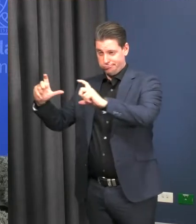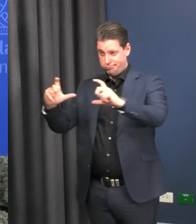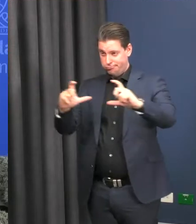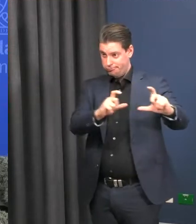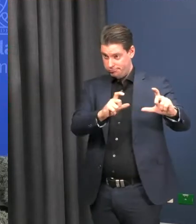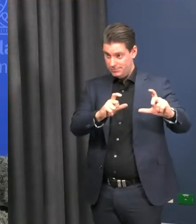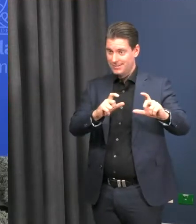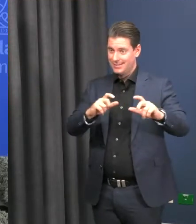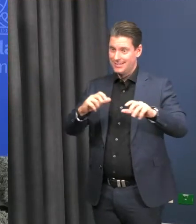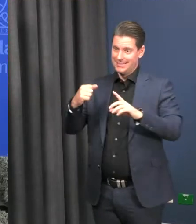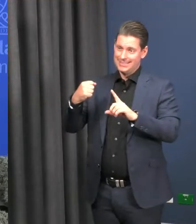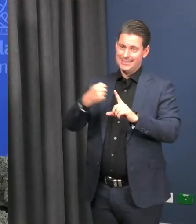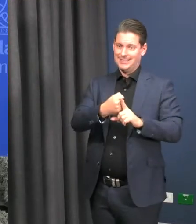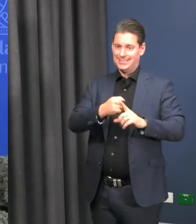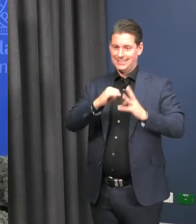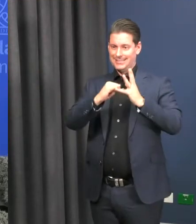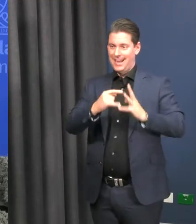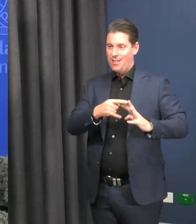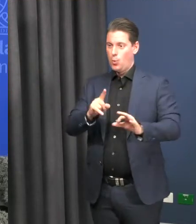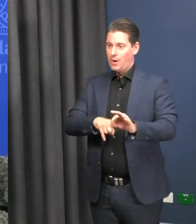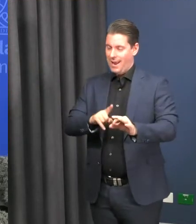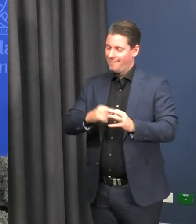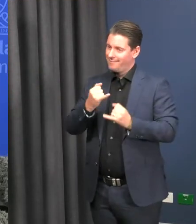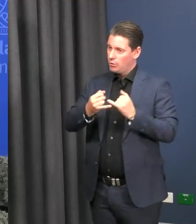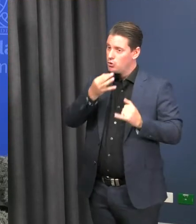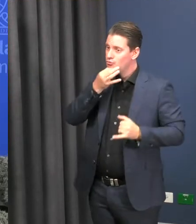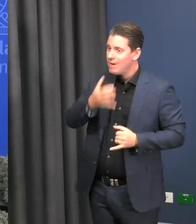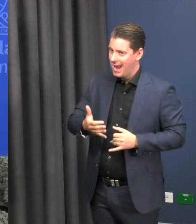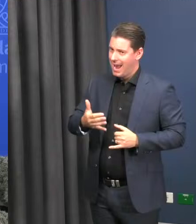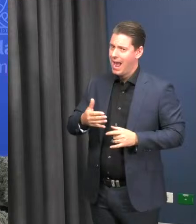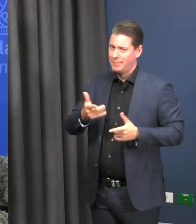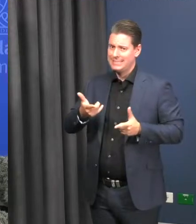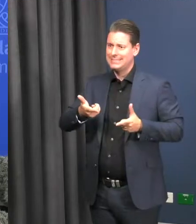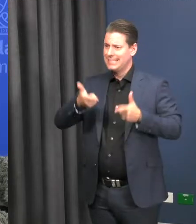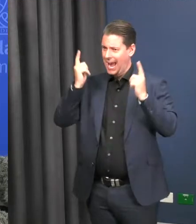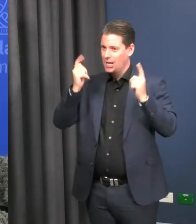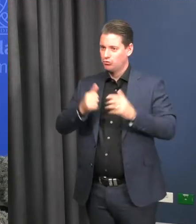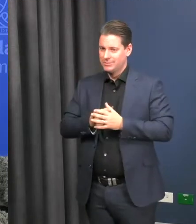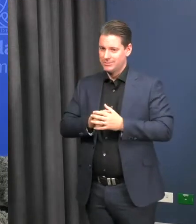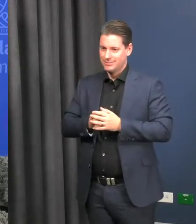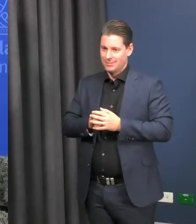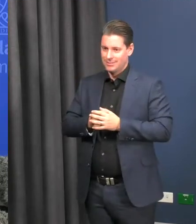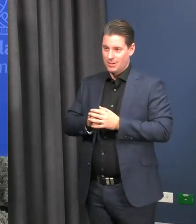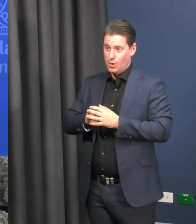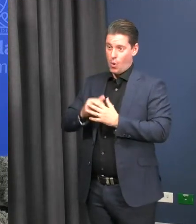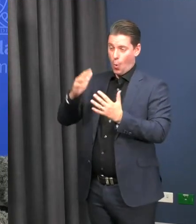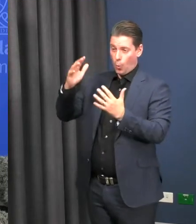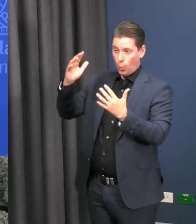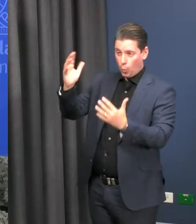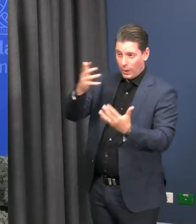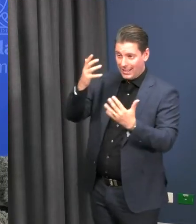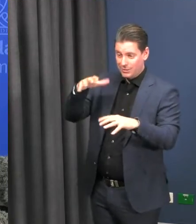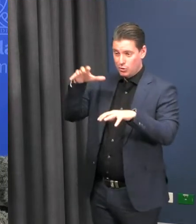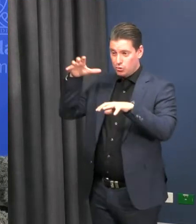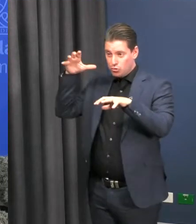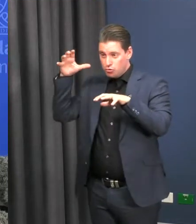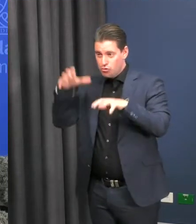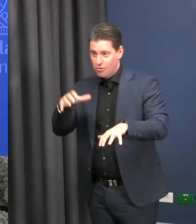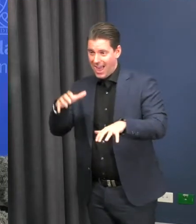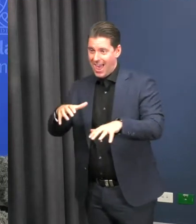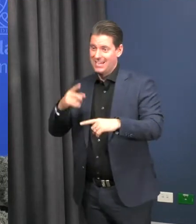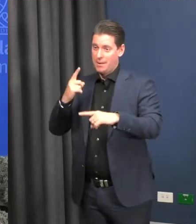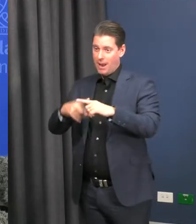southeast Queensland. The wave, wind, rainfall, and particularly the storm surge present significant